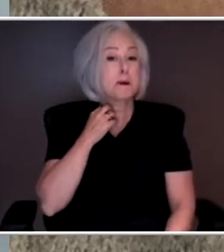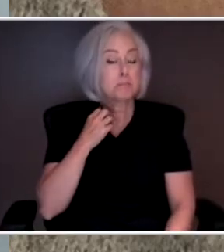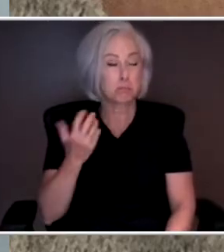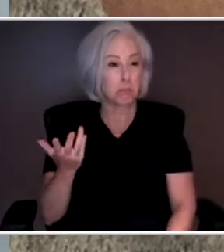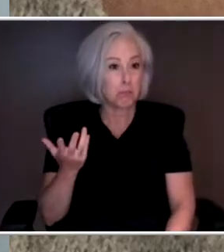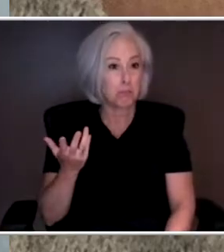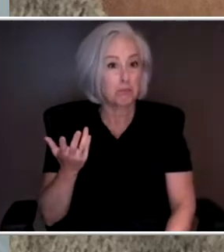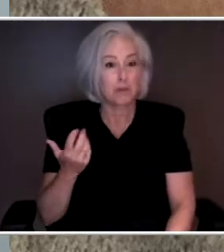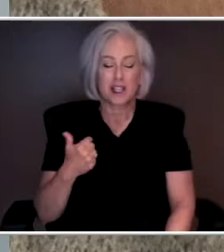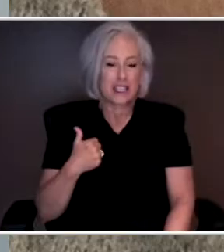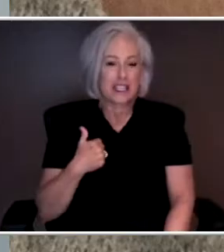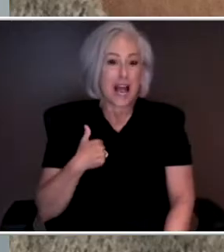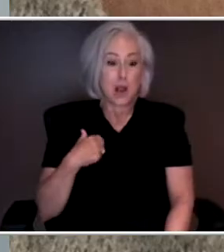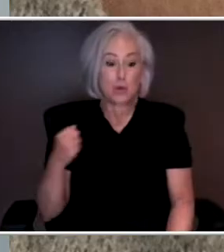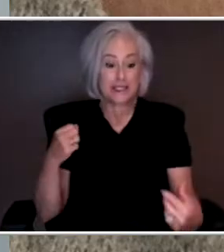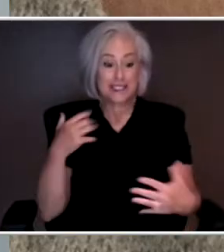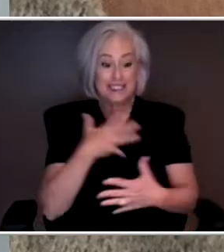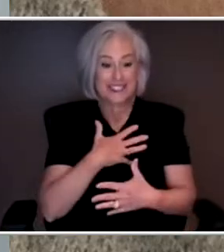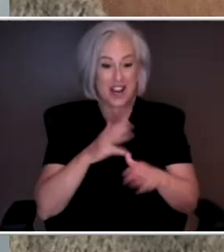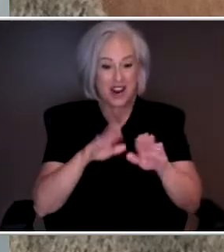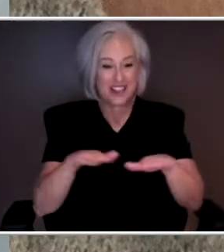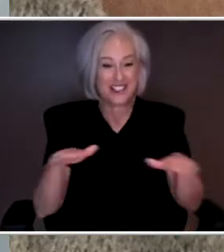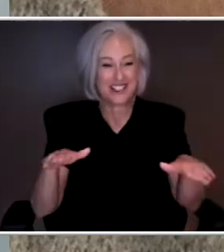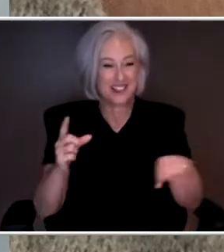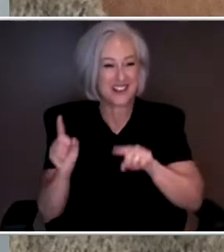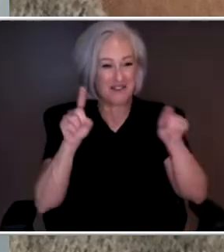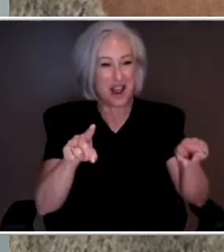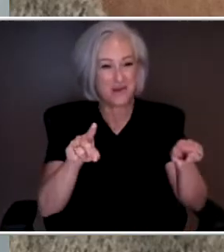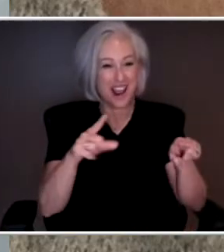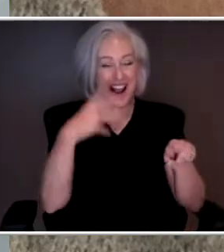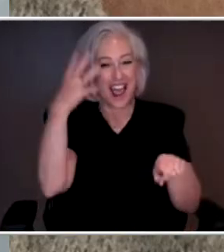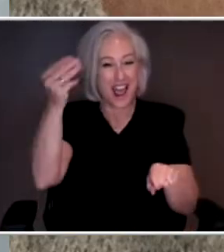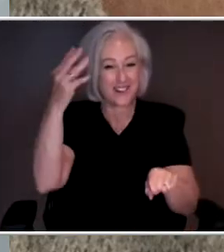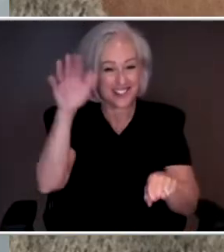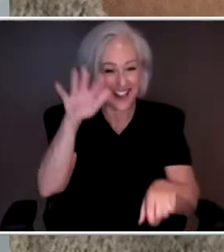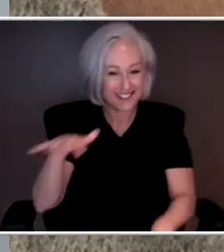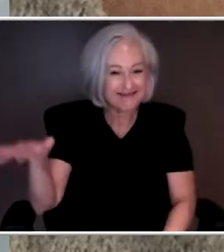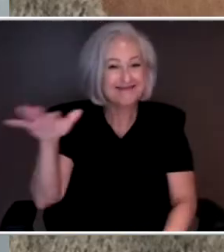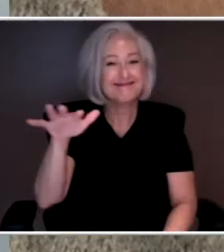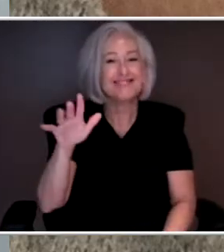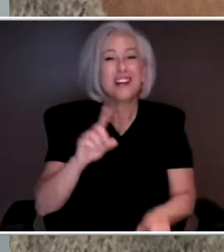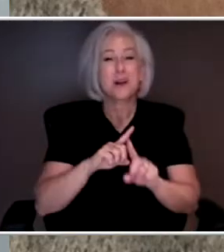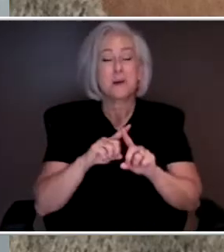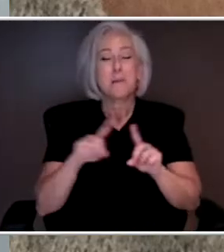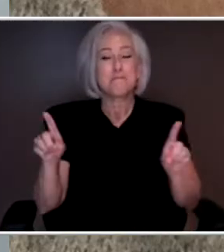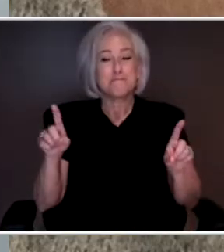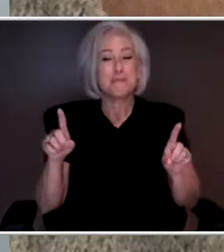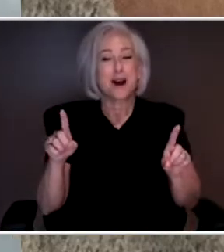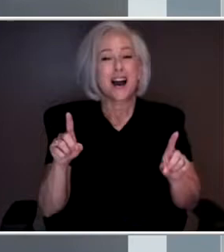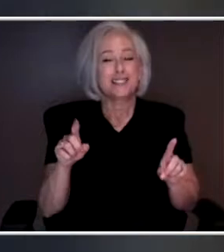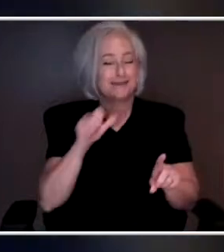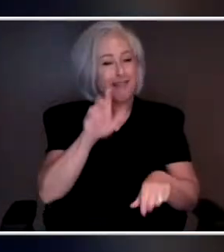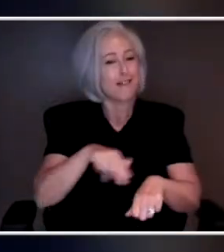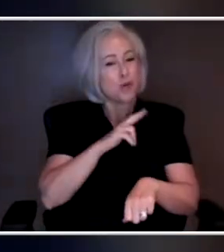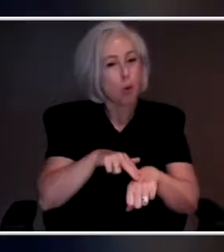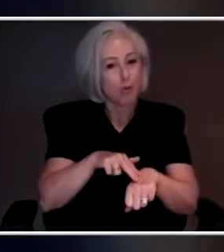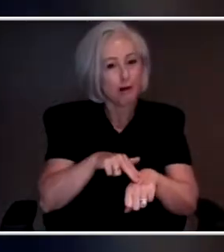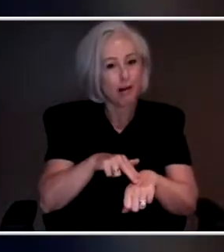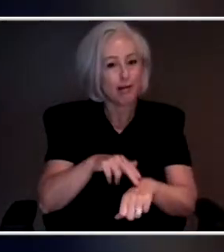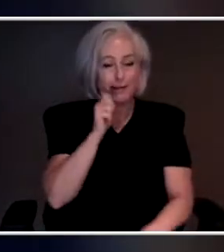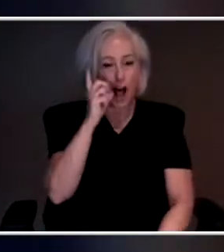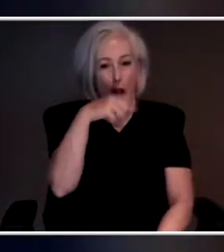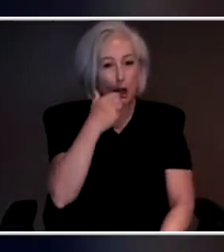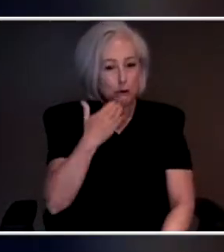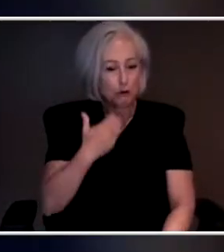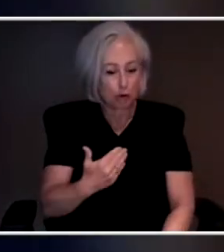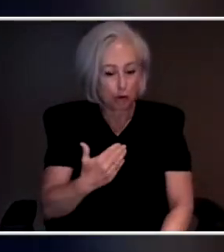was scaring small children when I'd go out in public, but, it was not exactly normal nor attractive.